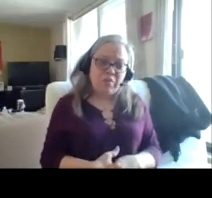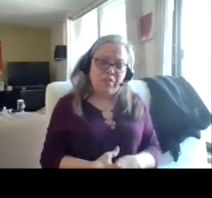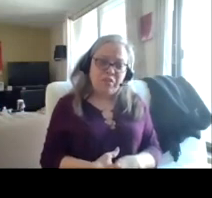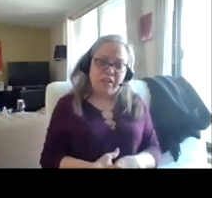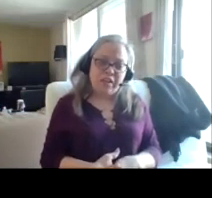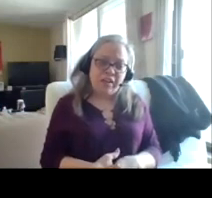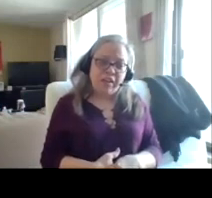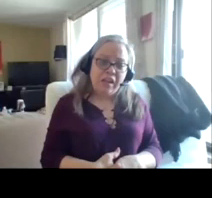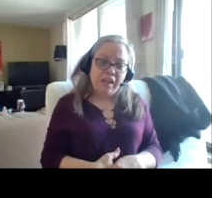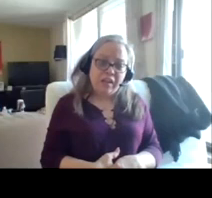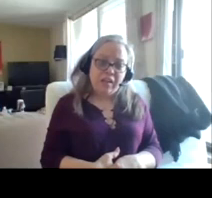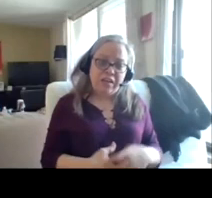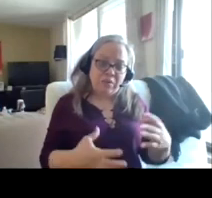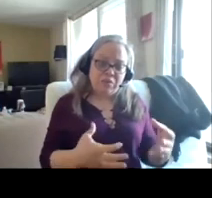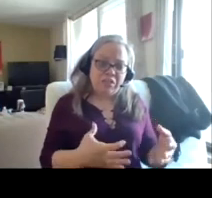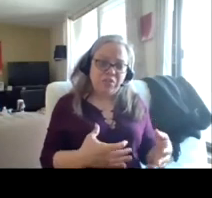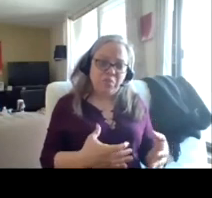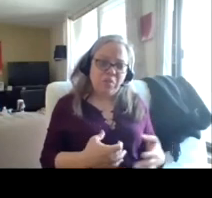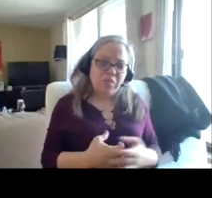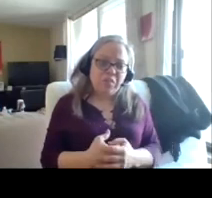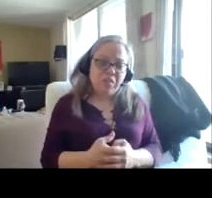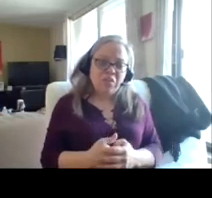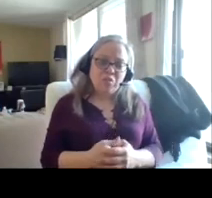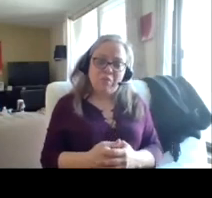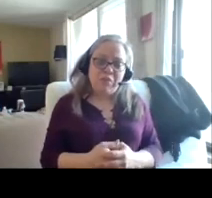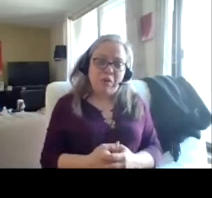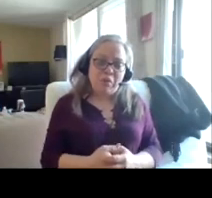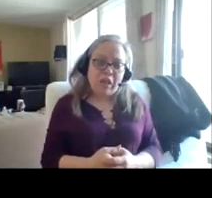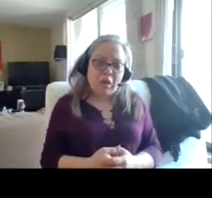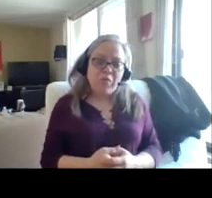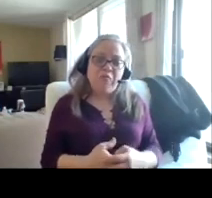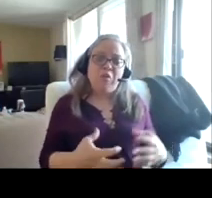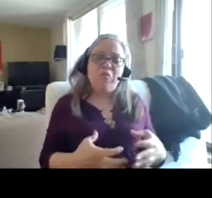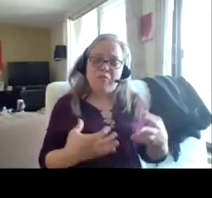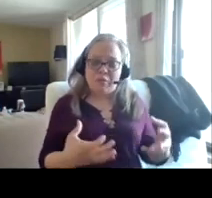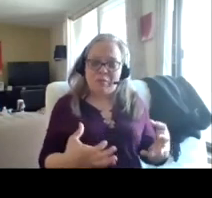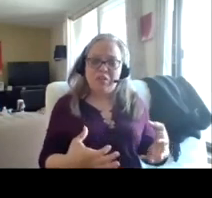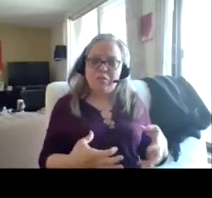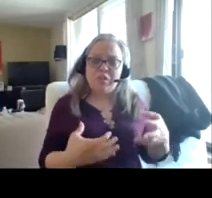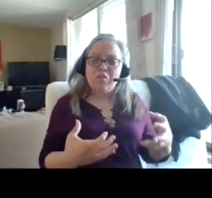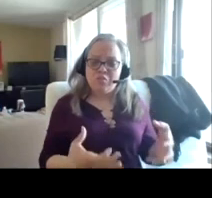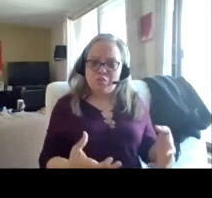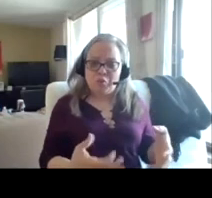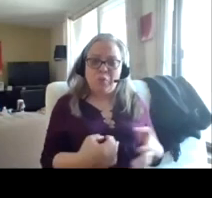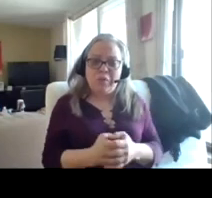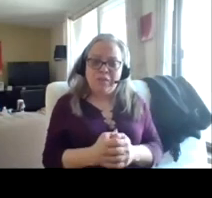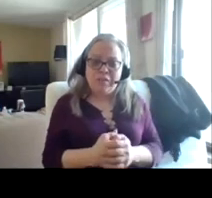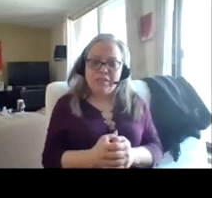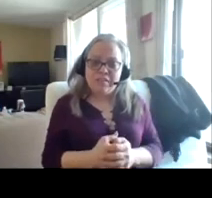and provincial and demonstration schools. So we are looking at very much those